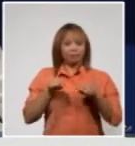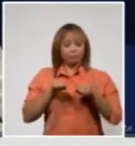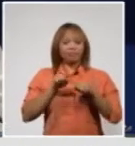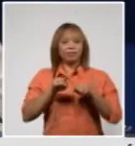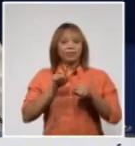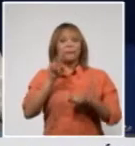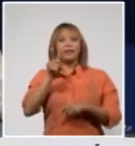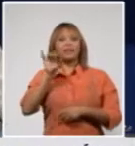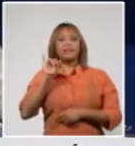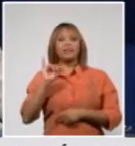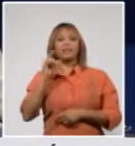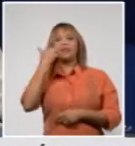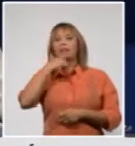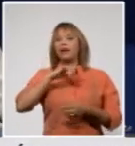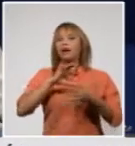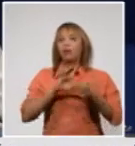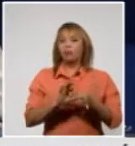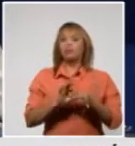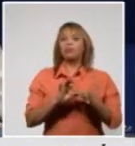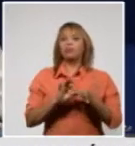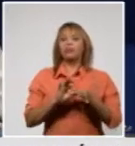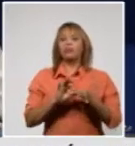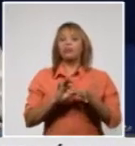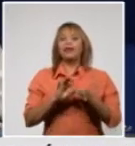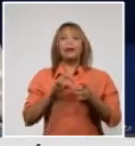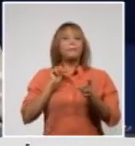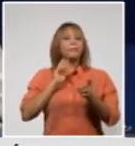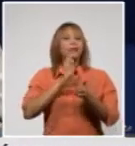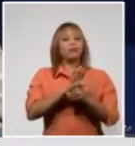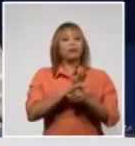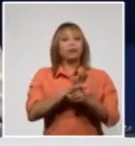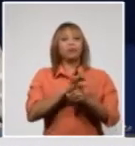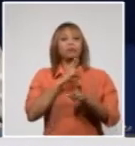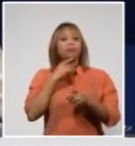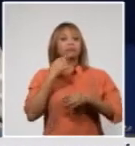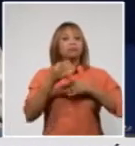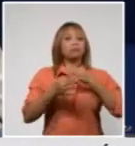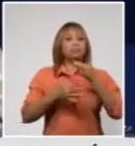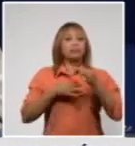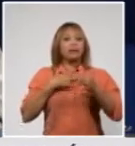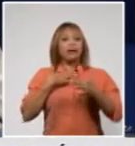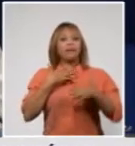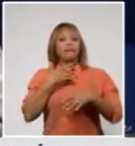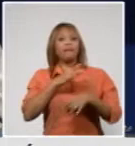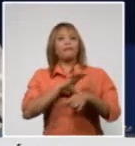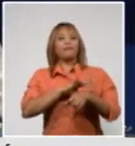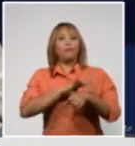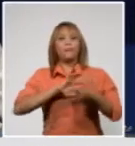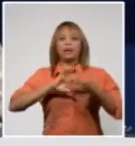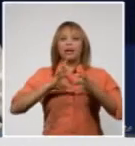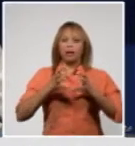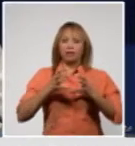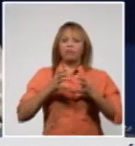some complications. By August 30th, he had shown some improvement.